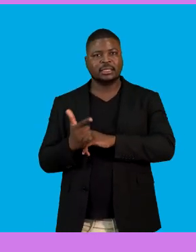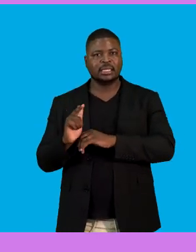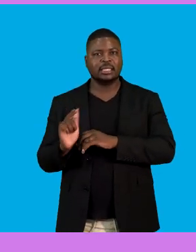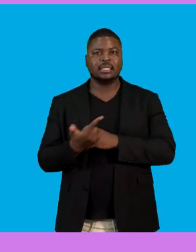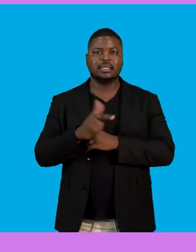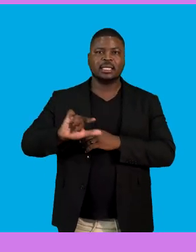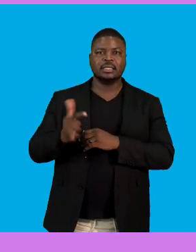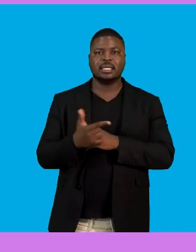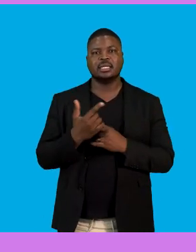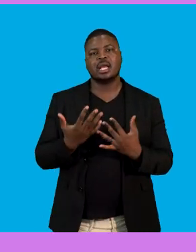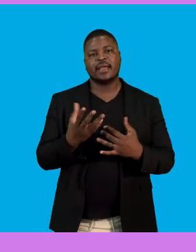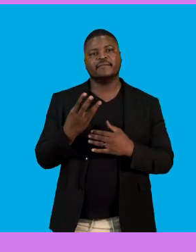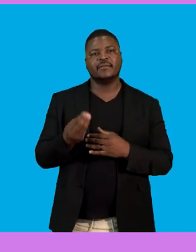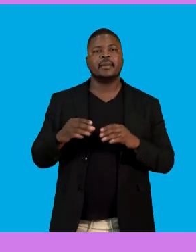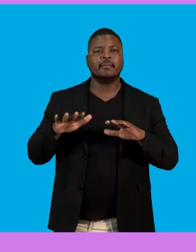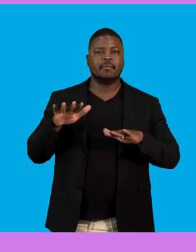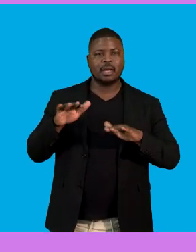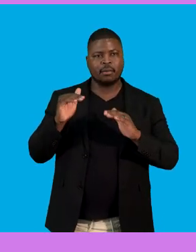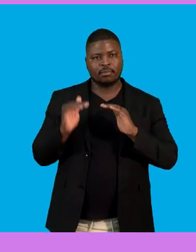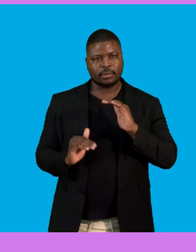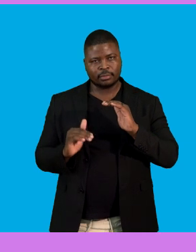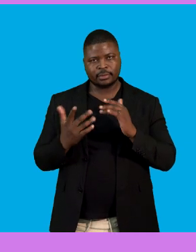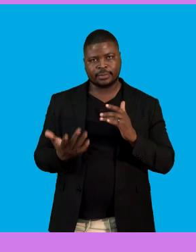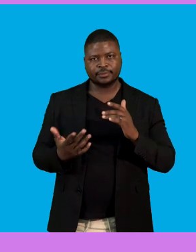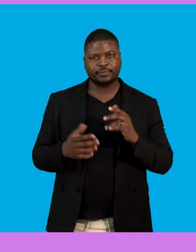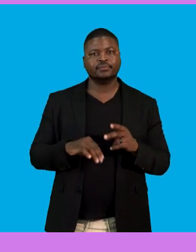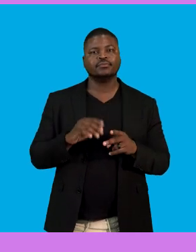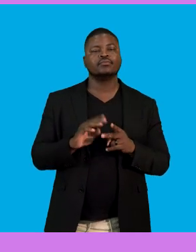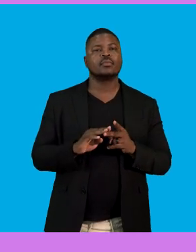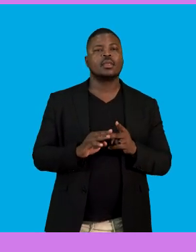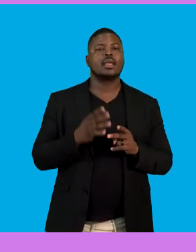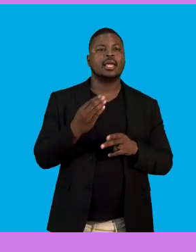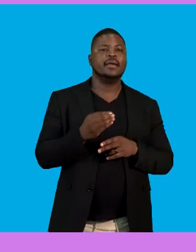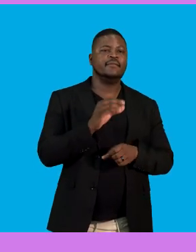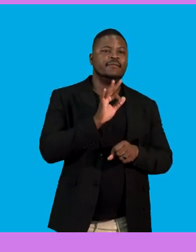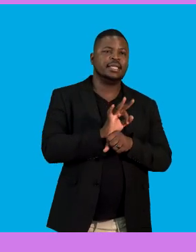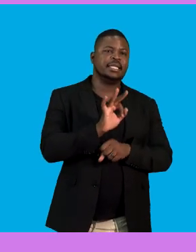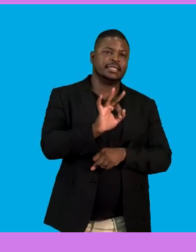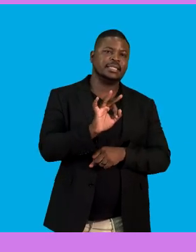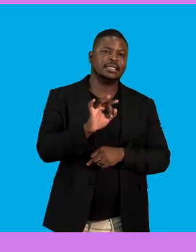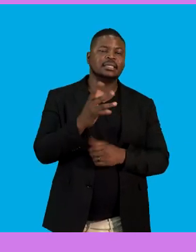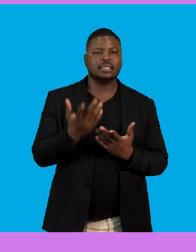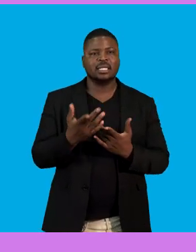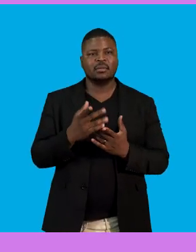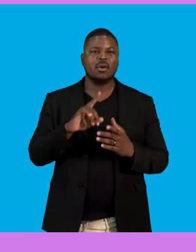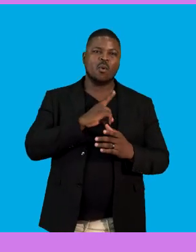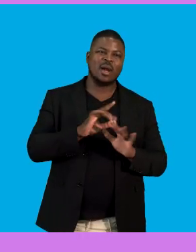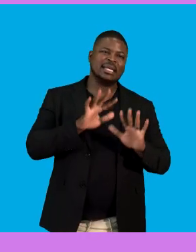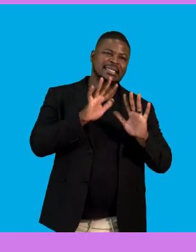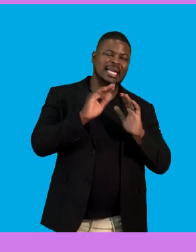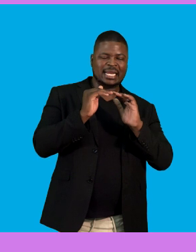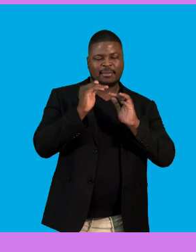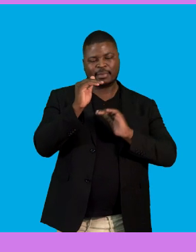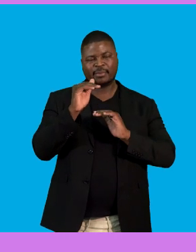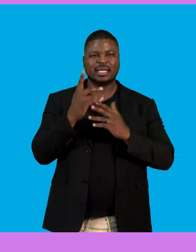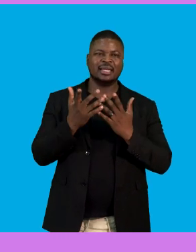which is how many learners? We check. There we've got about 13 because it is slightly above 10